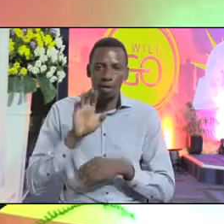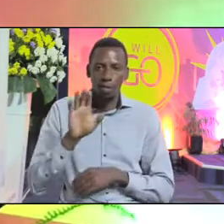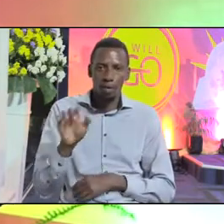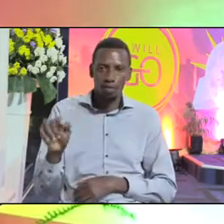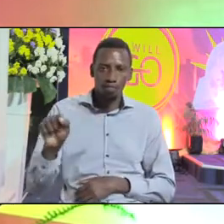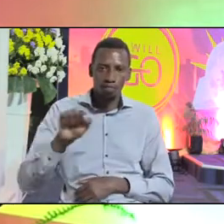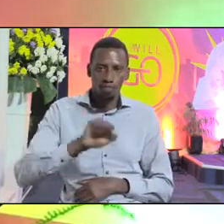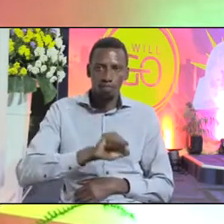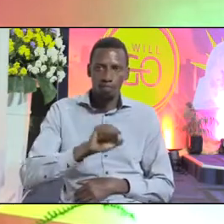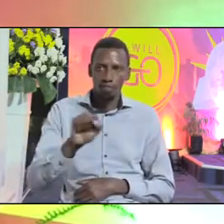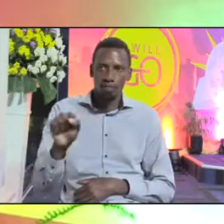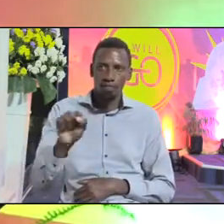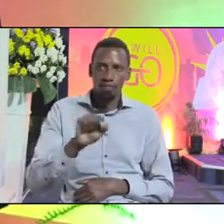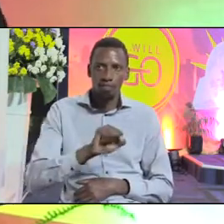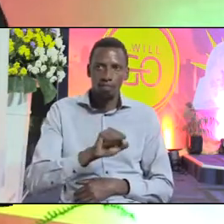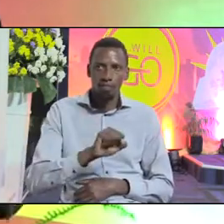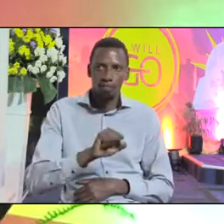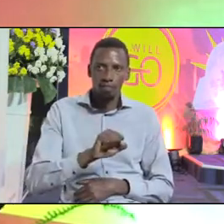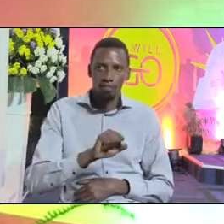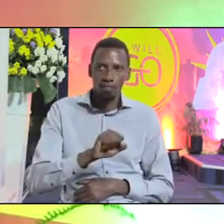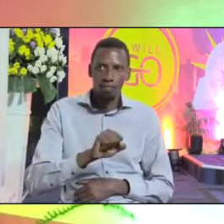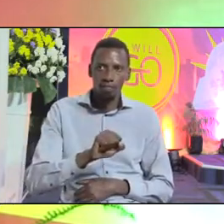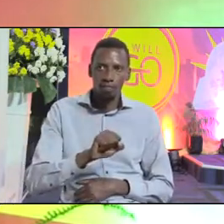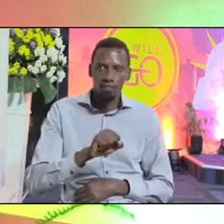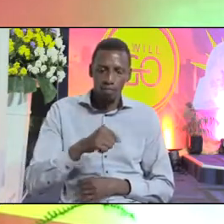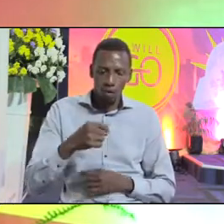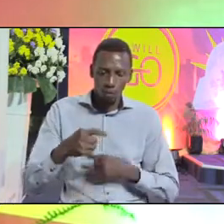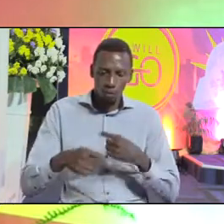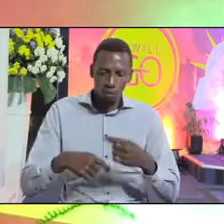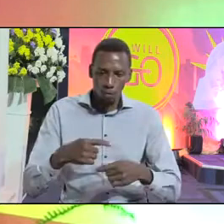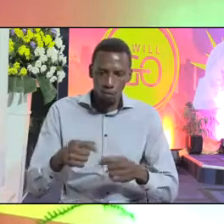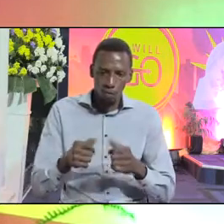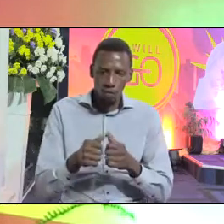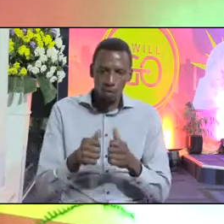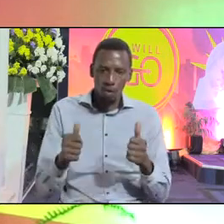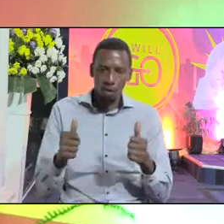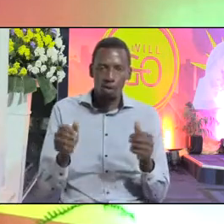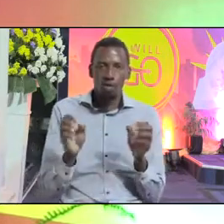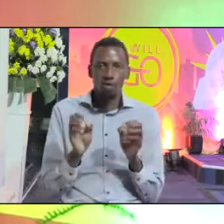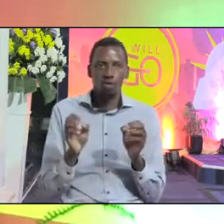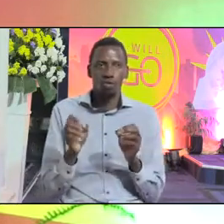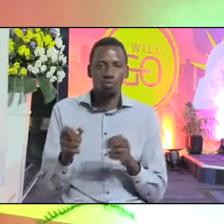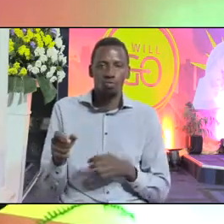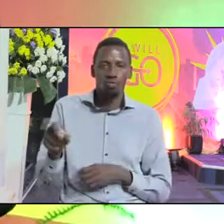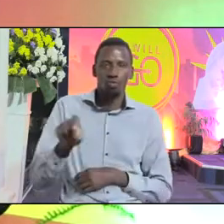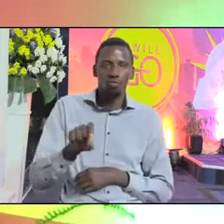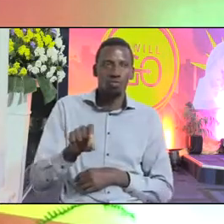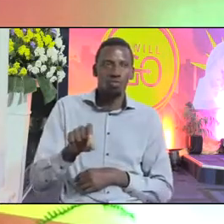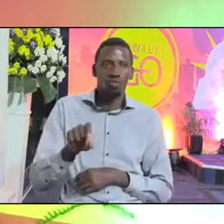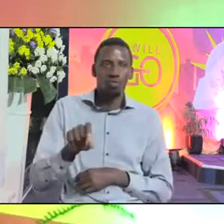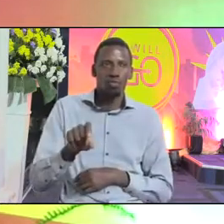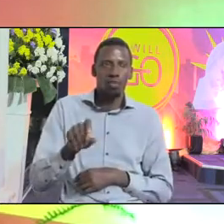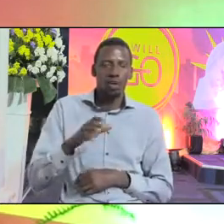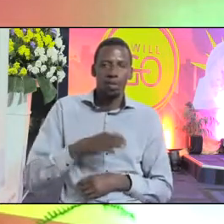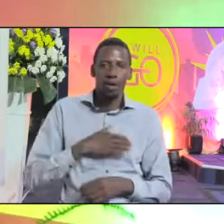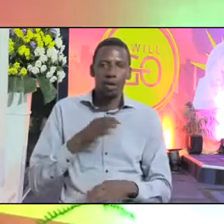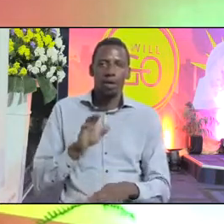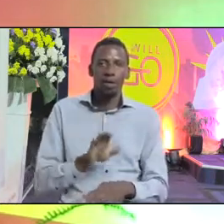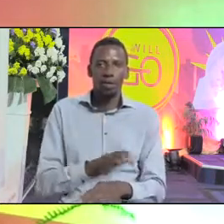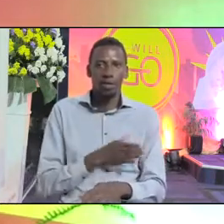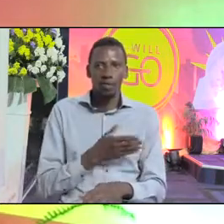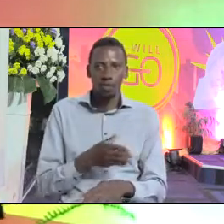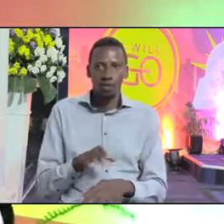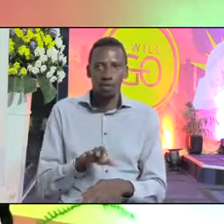when your car is not running so well, you put an additive. And my musical additive tonight